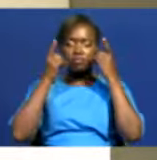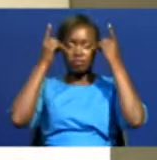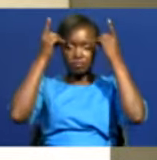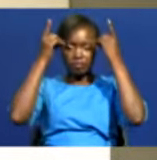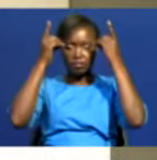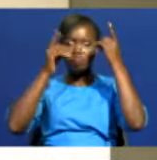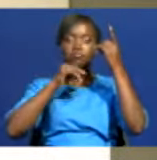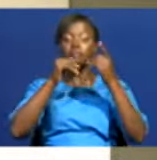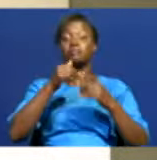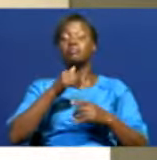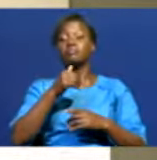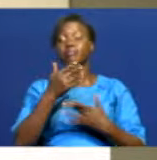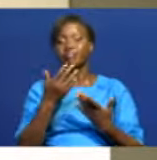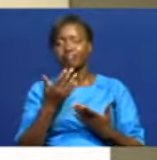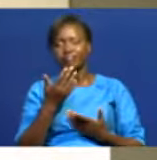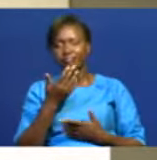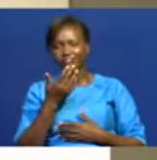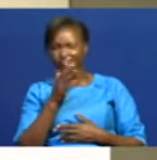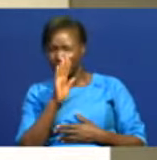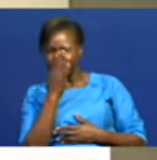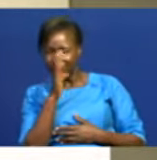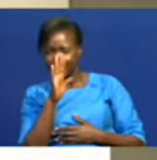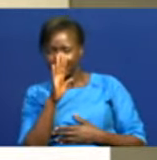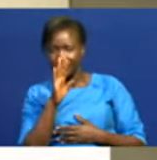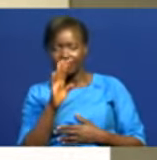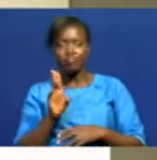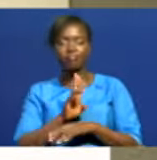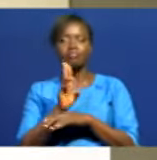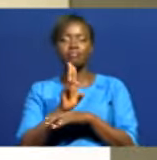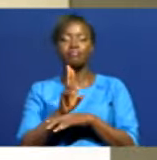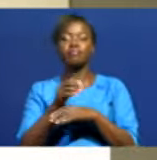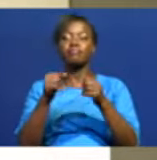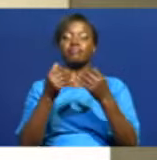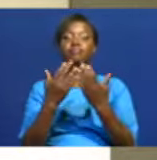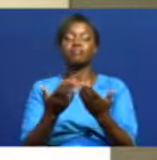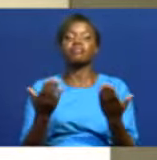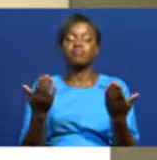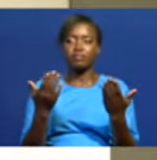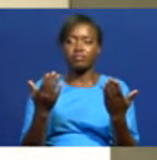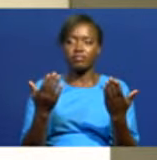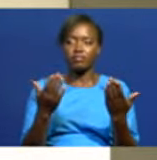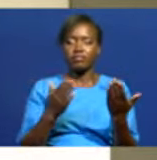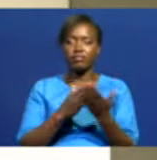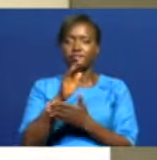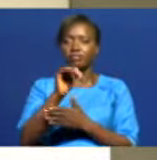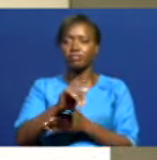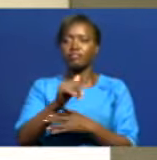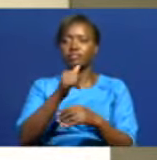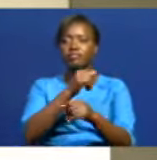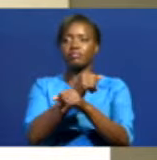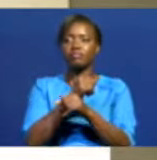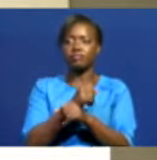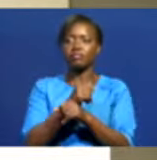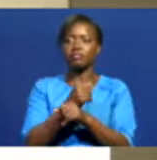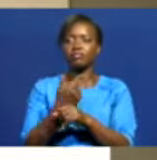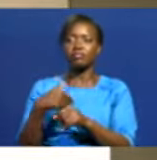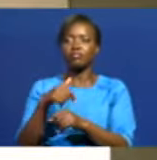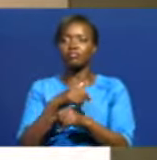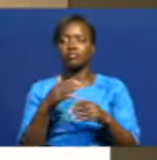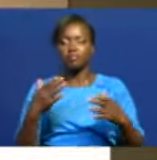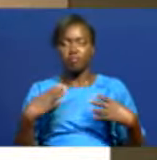will not hesitate. We shall deploy our diplomatic tools to ensure the protection of our